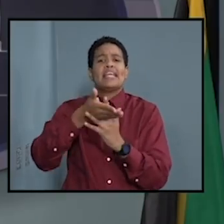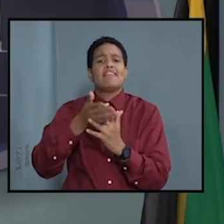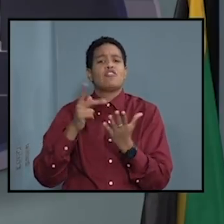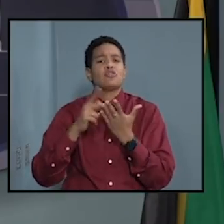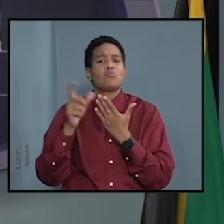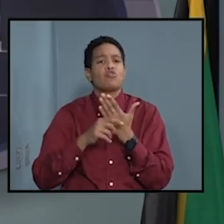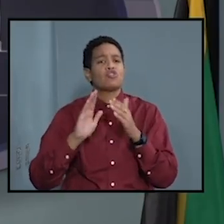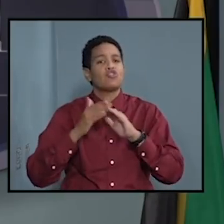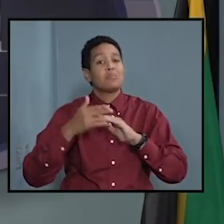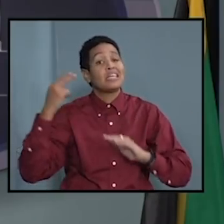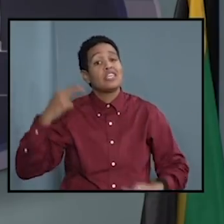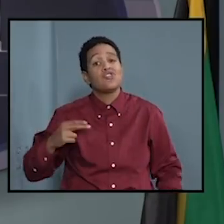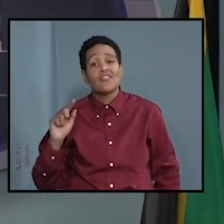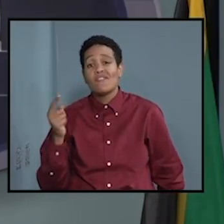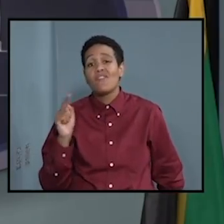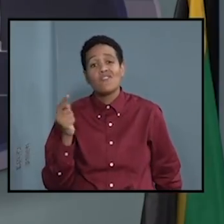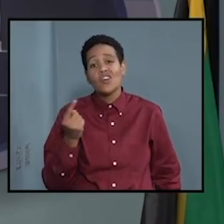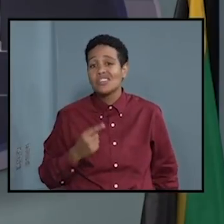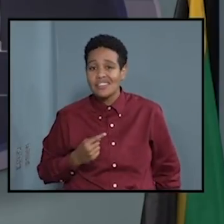in Jamaica's history.